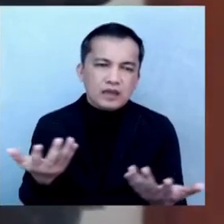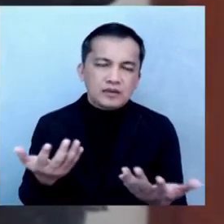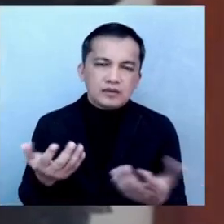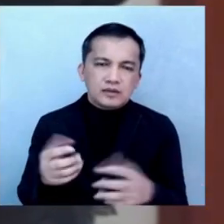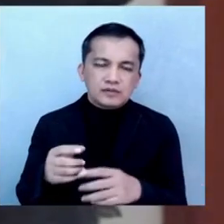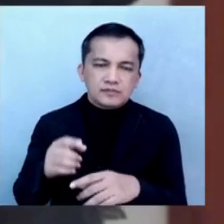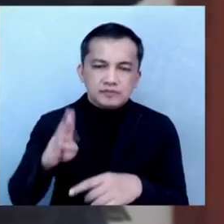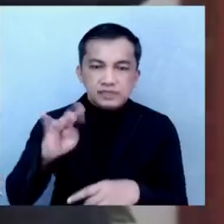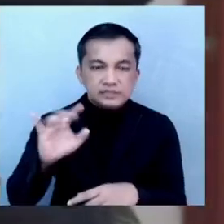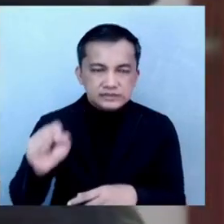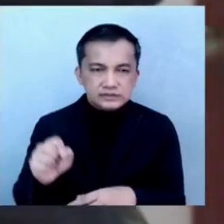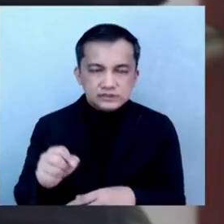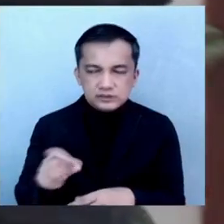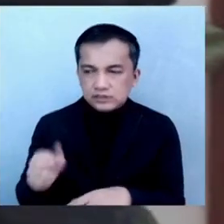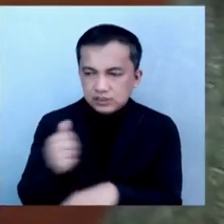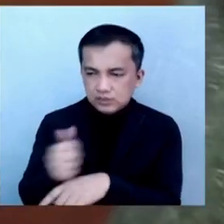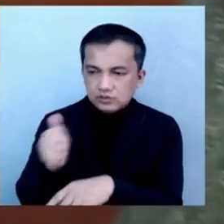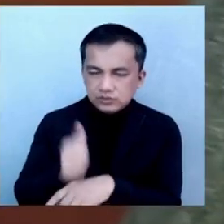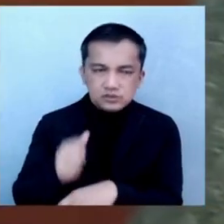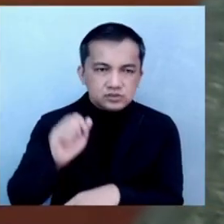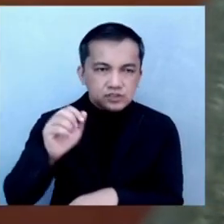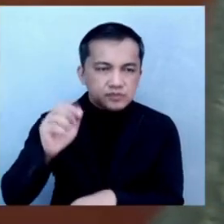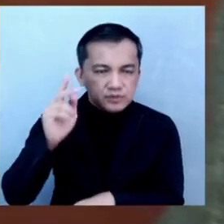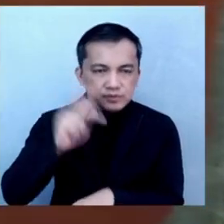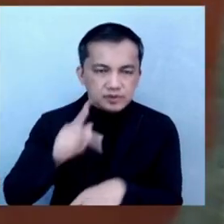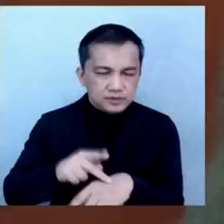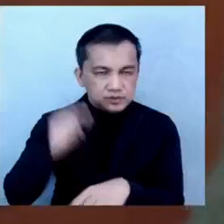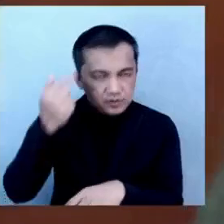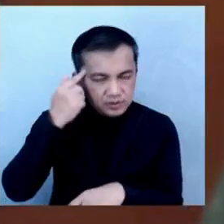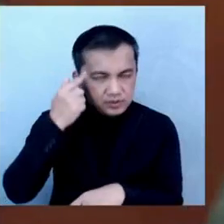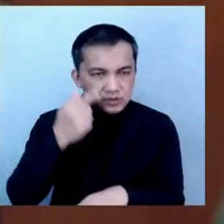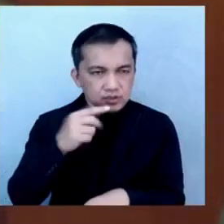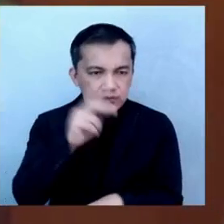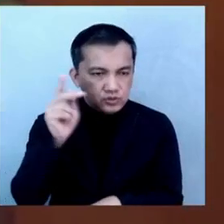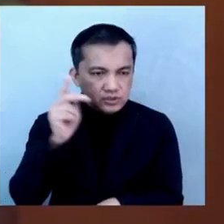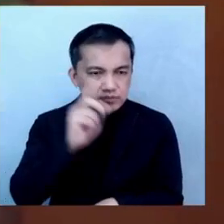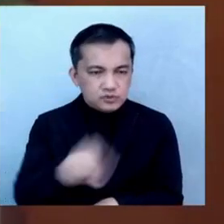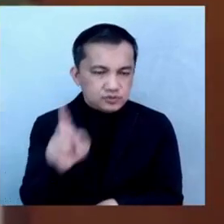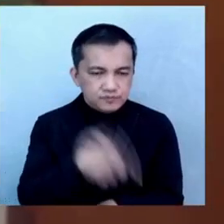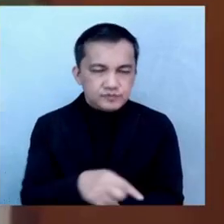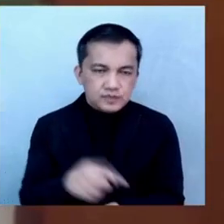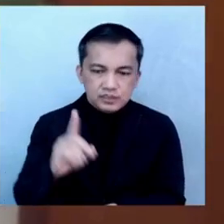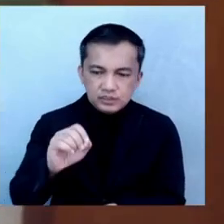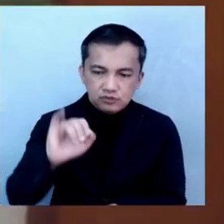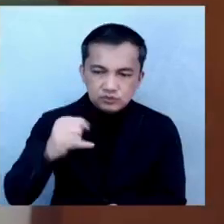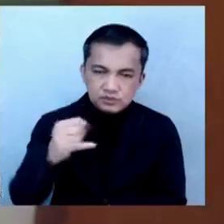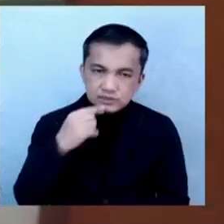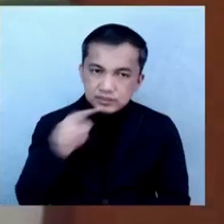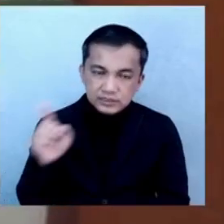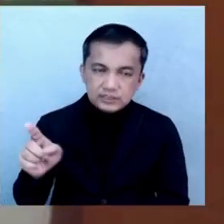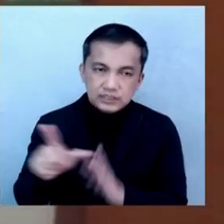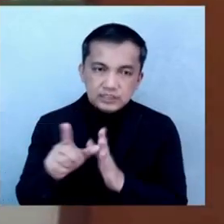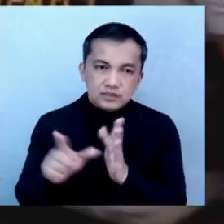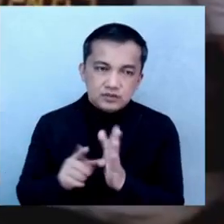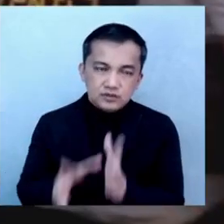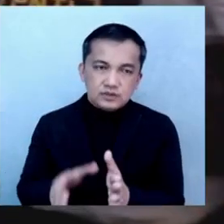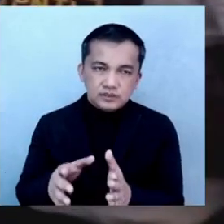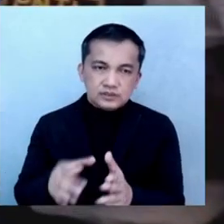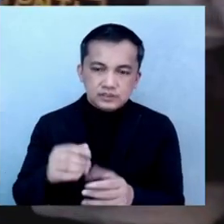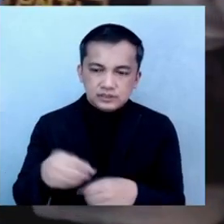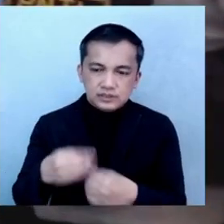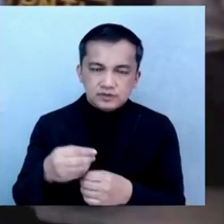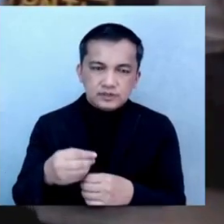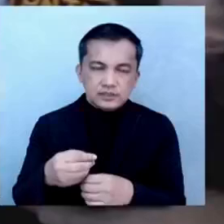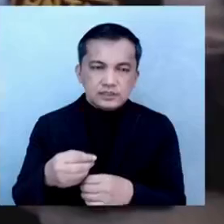accusing the Philippine government of political persecution. The DOJ says his lawyers are also claiming Teves would be given the death penalty if